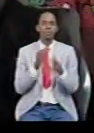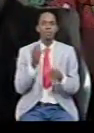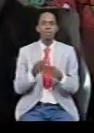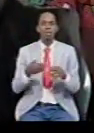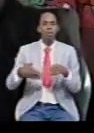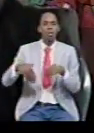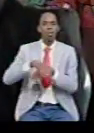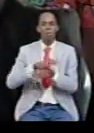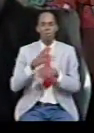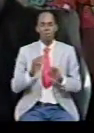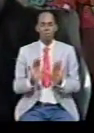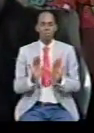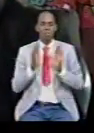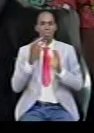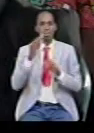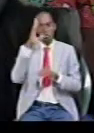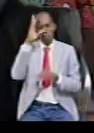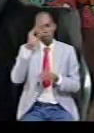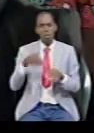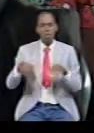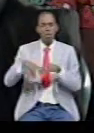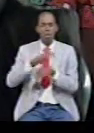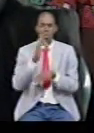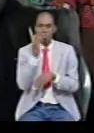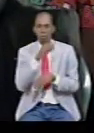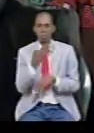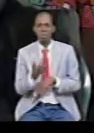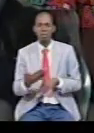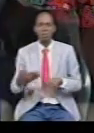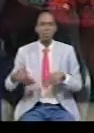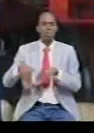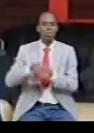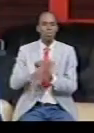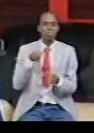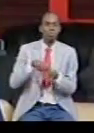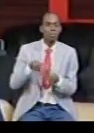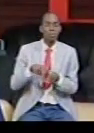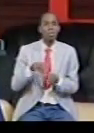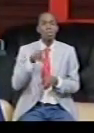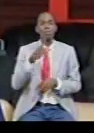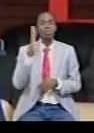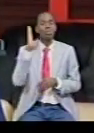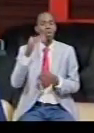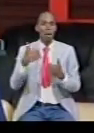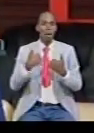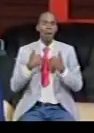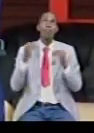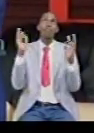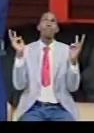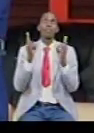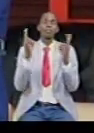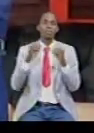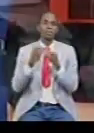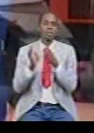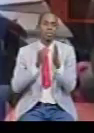of man, over falsehood, over fraudulence, you will have victory in